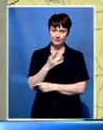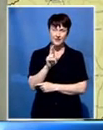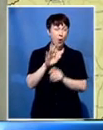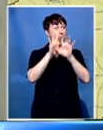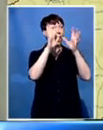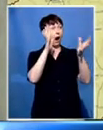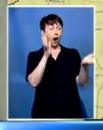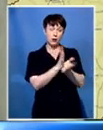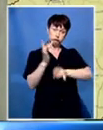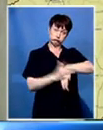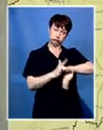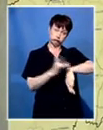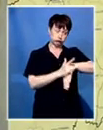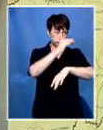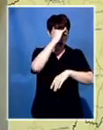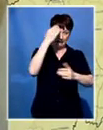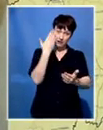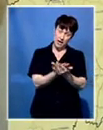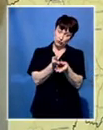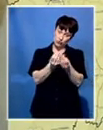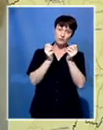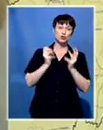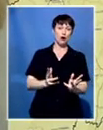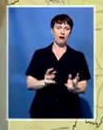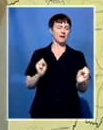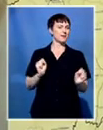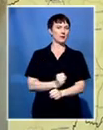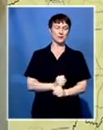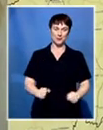on their own, to deal with all of these very, very